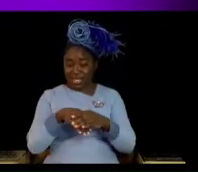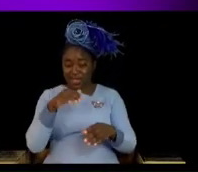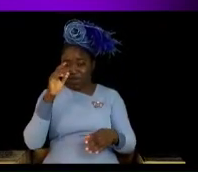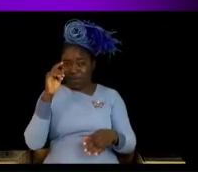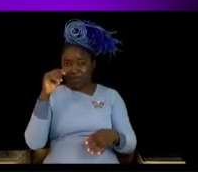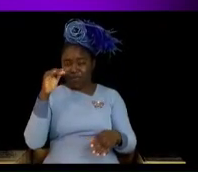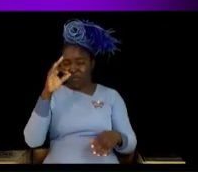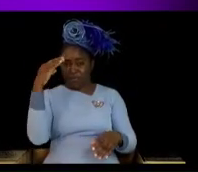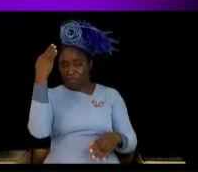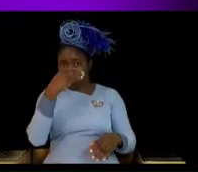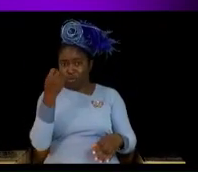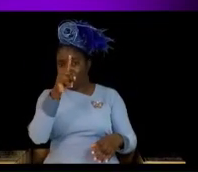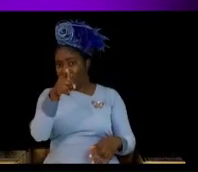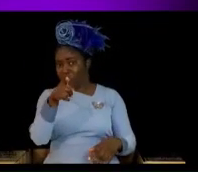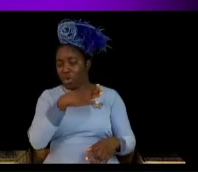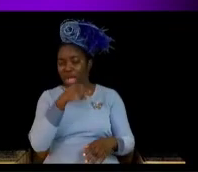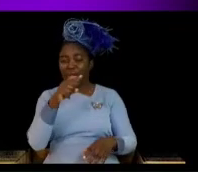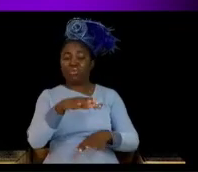masquerade.